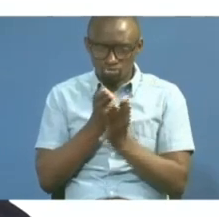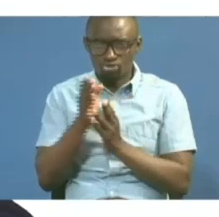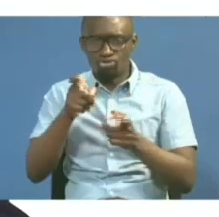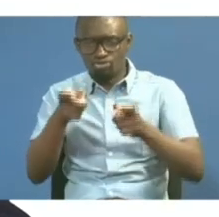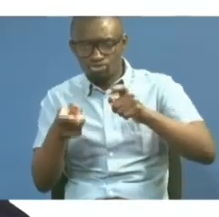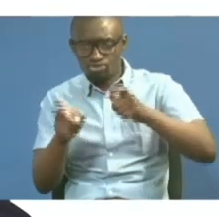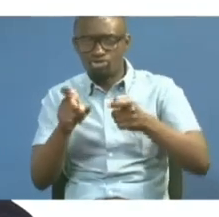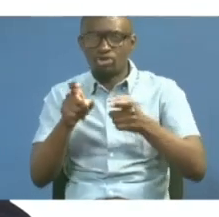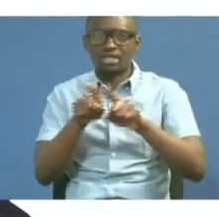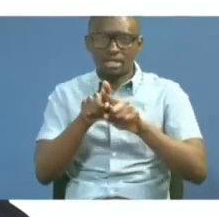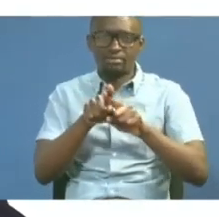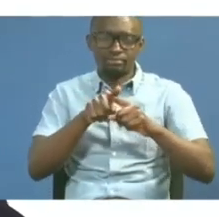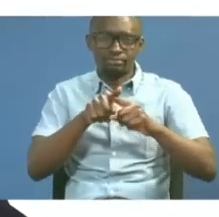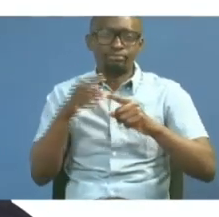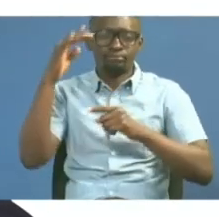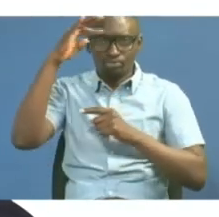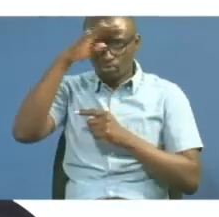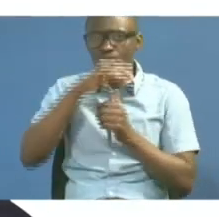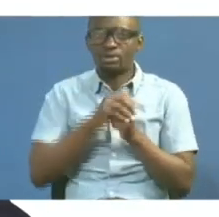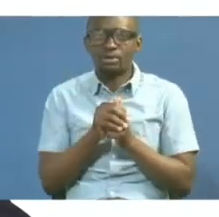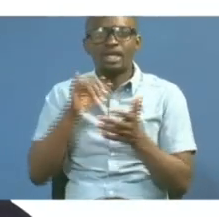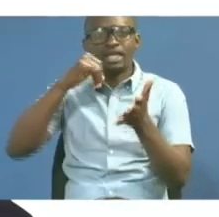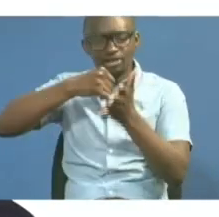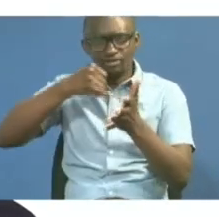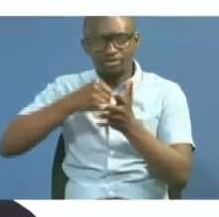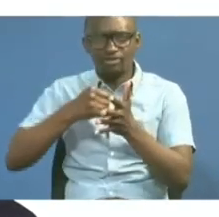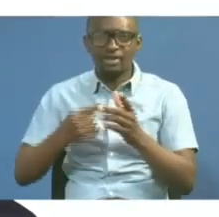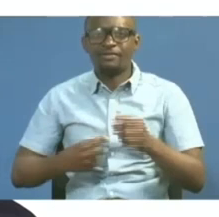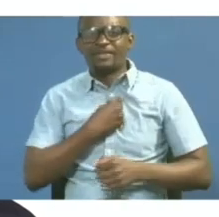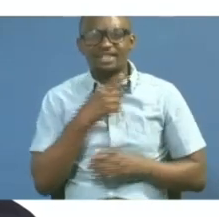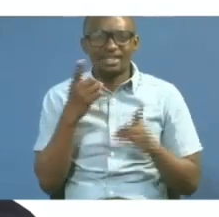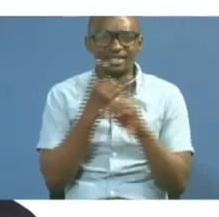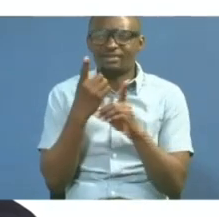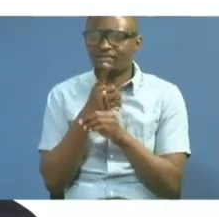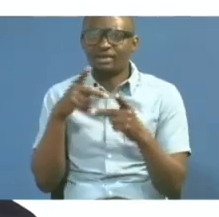and practical studio courses that will involve you visiting different